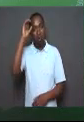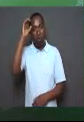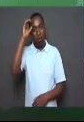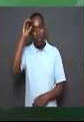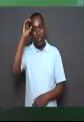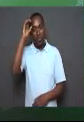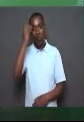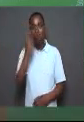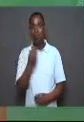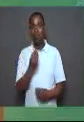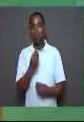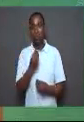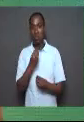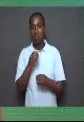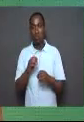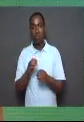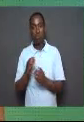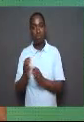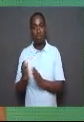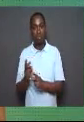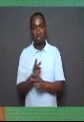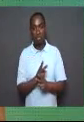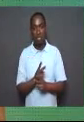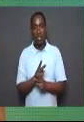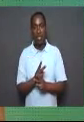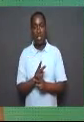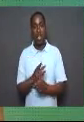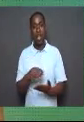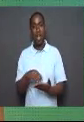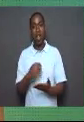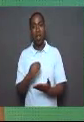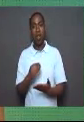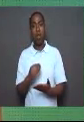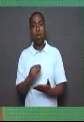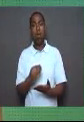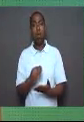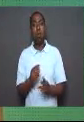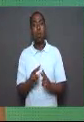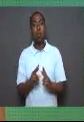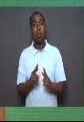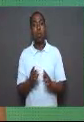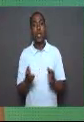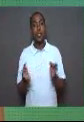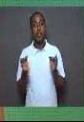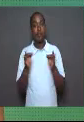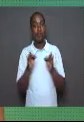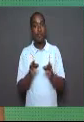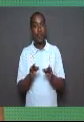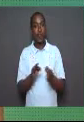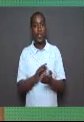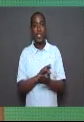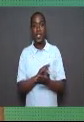food care. We learned why it is important to employ